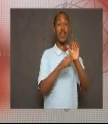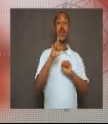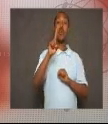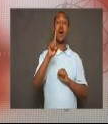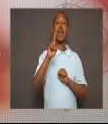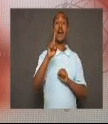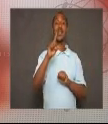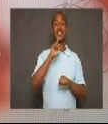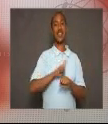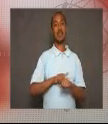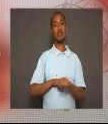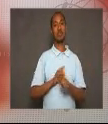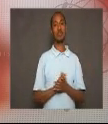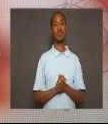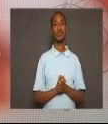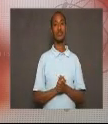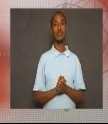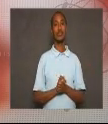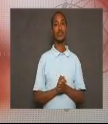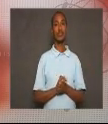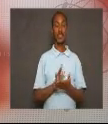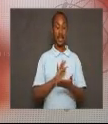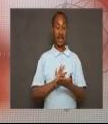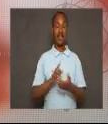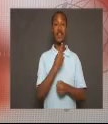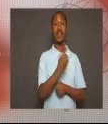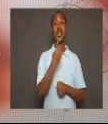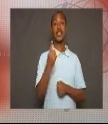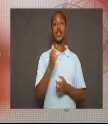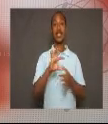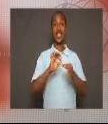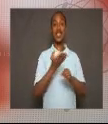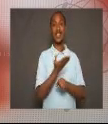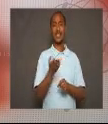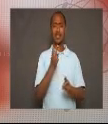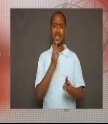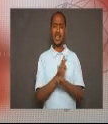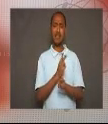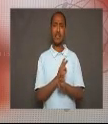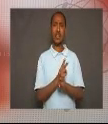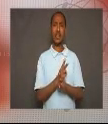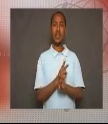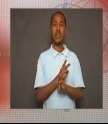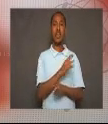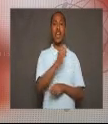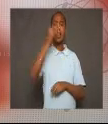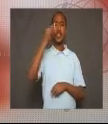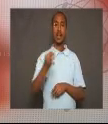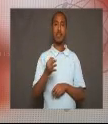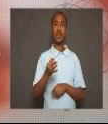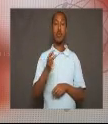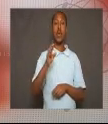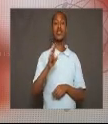time. Read each sentence carefully and determine whether it is